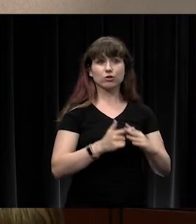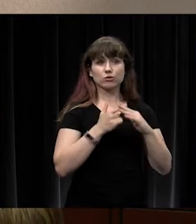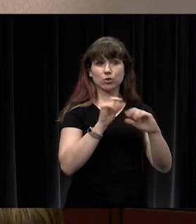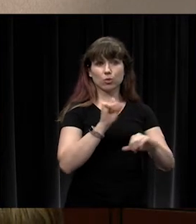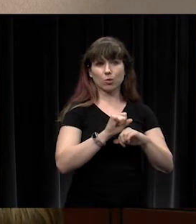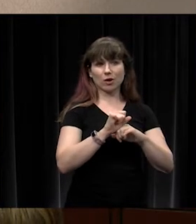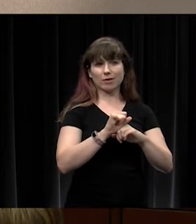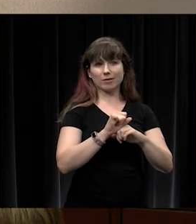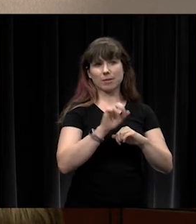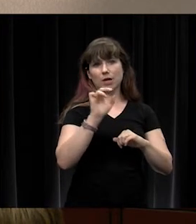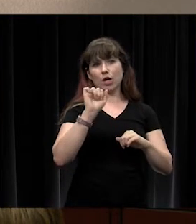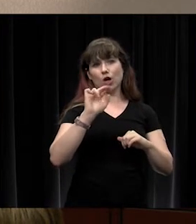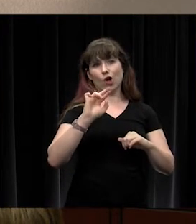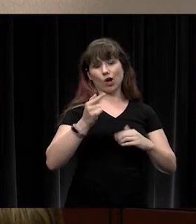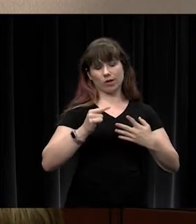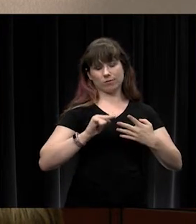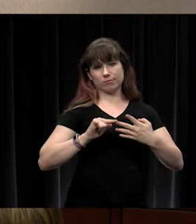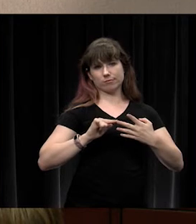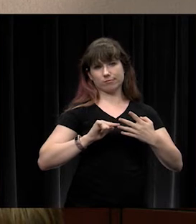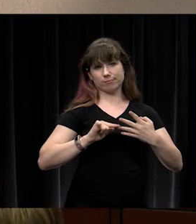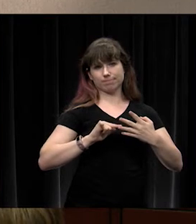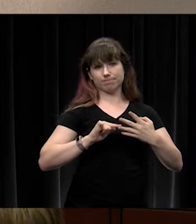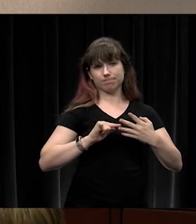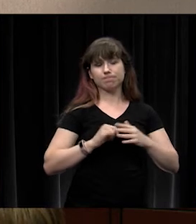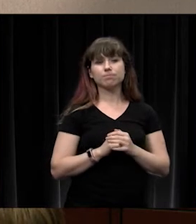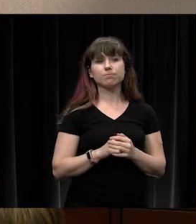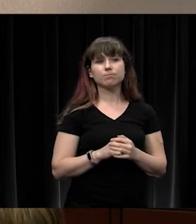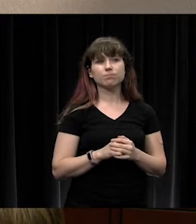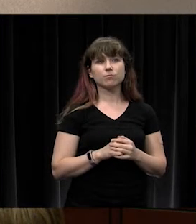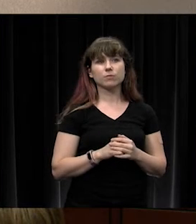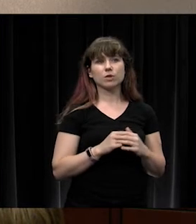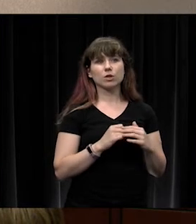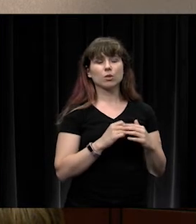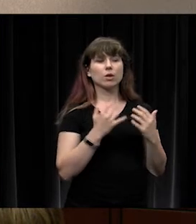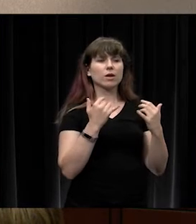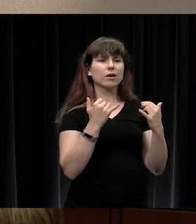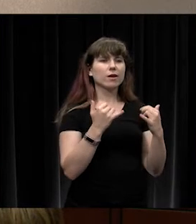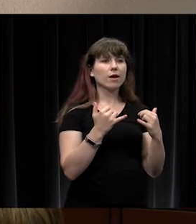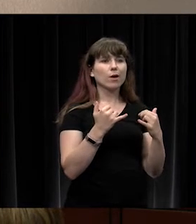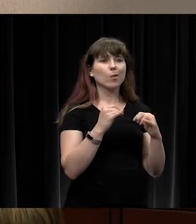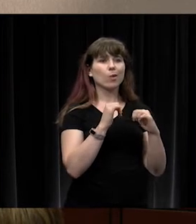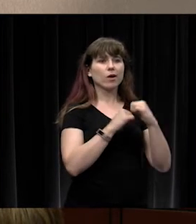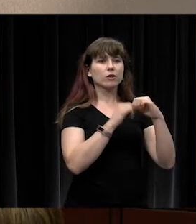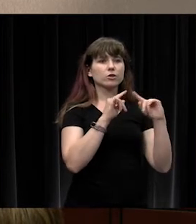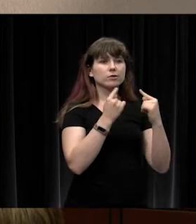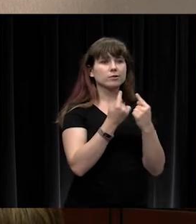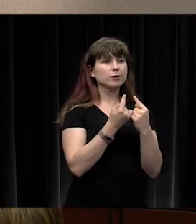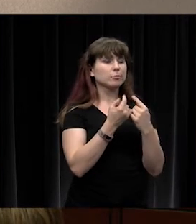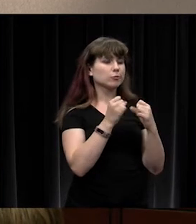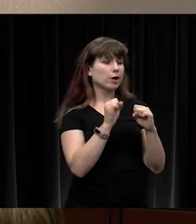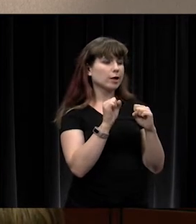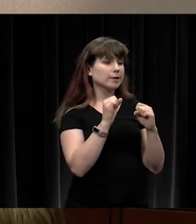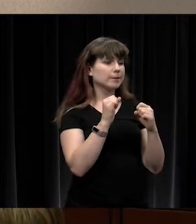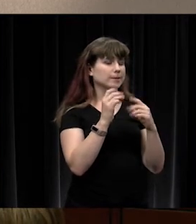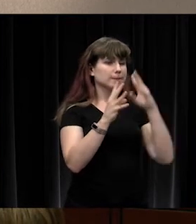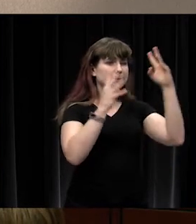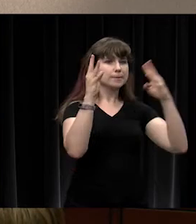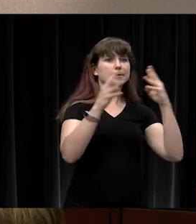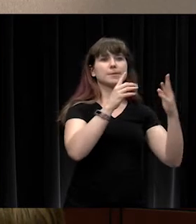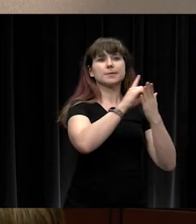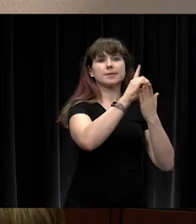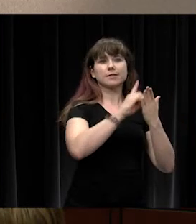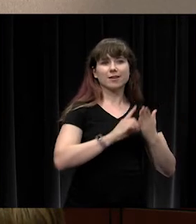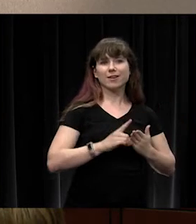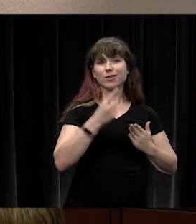mid-August on the site work. The architects are currently working on the drawings and for the rest of the building. Those